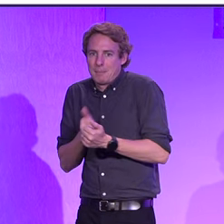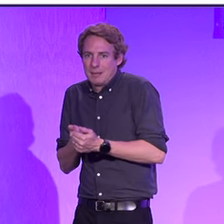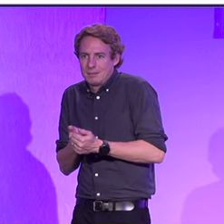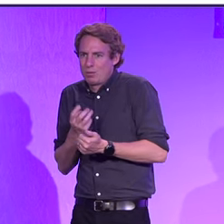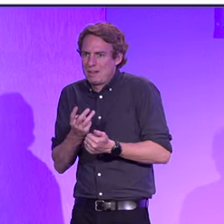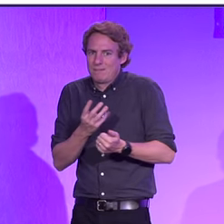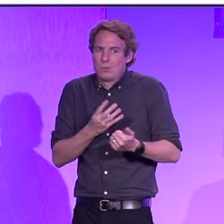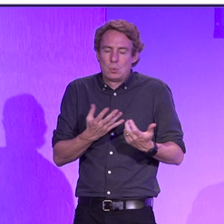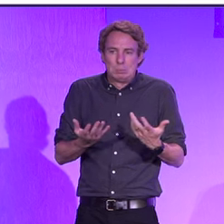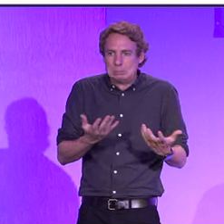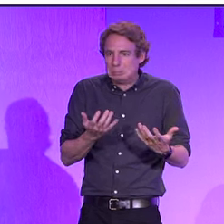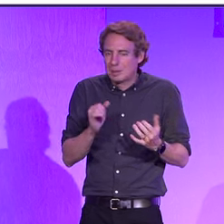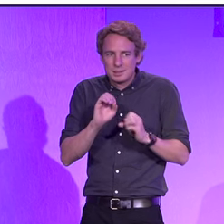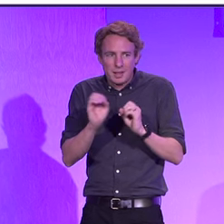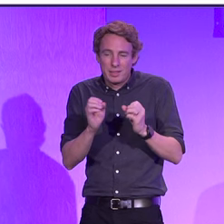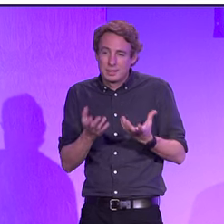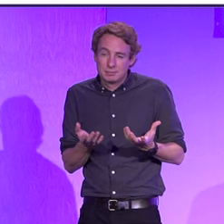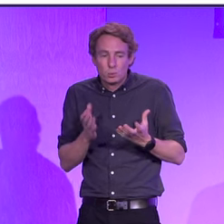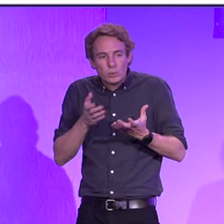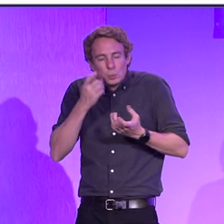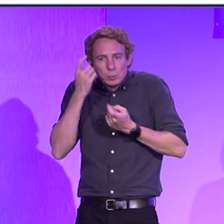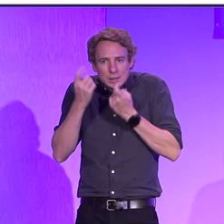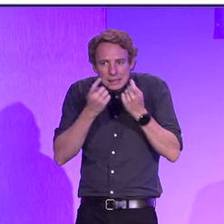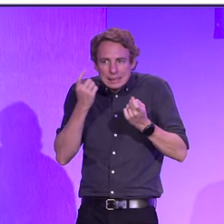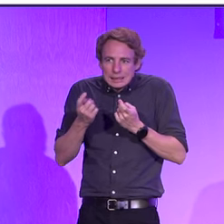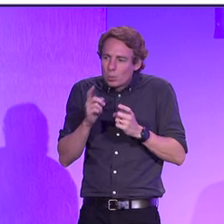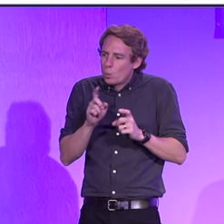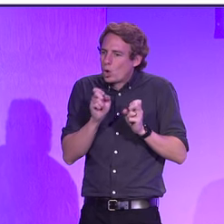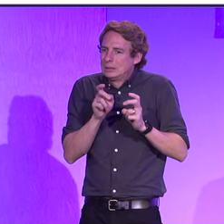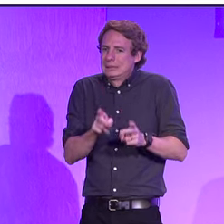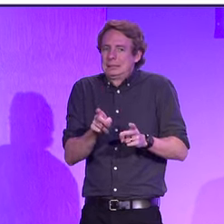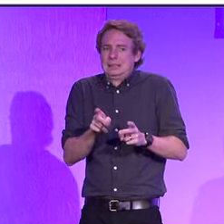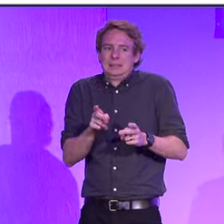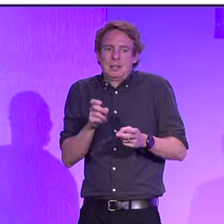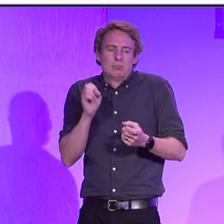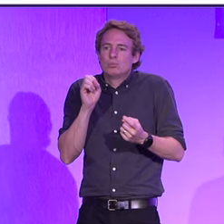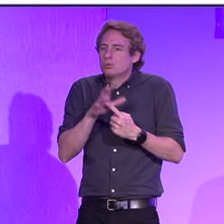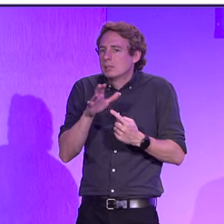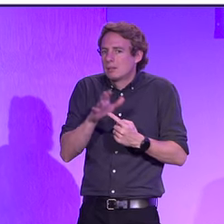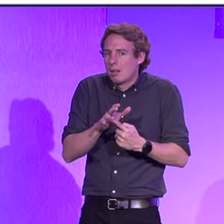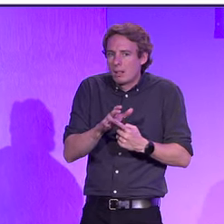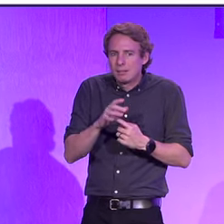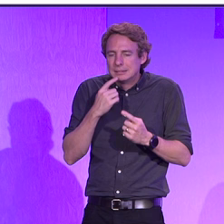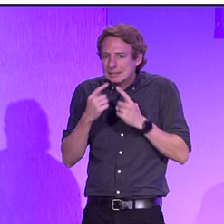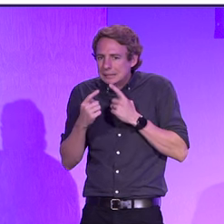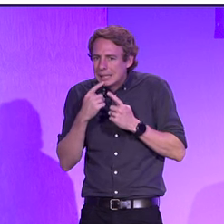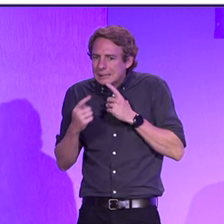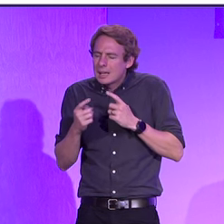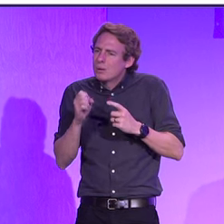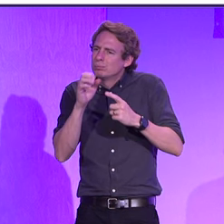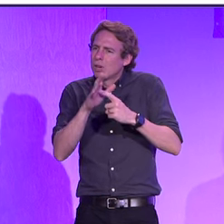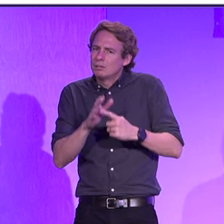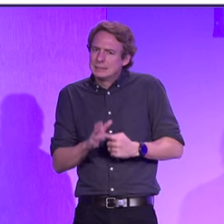your organization and what is critical, there's a lot of factors to consider, like what systems are critical and the data and what has